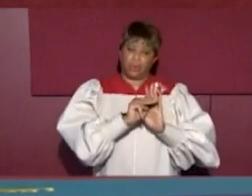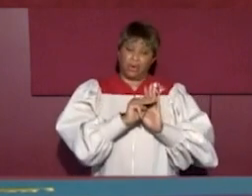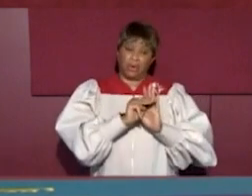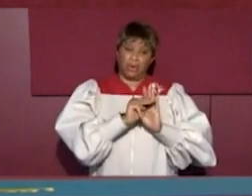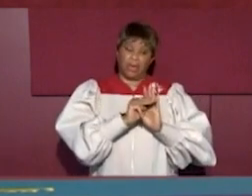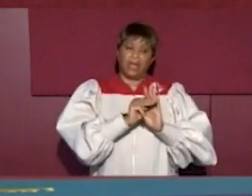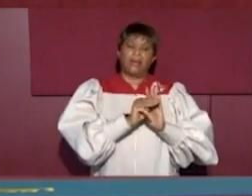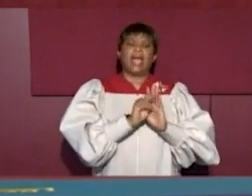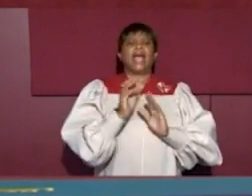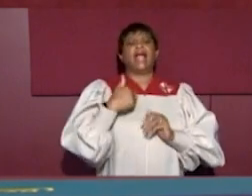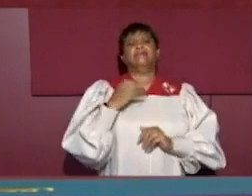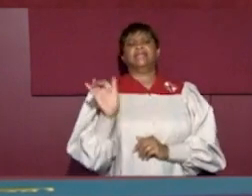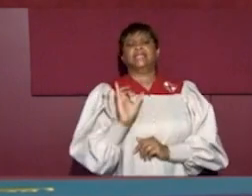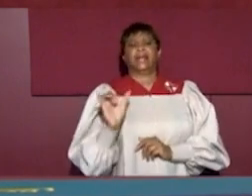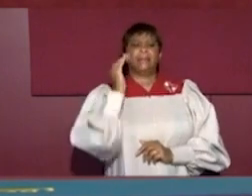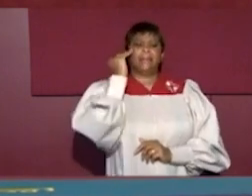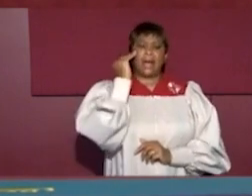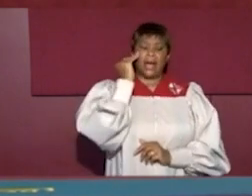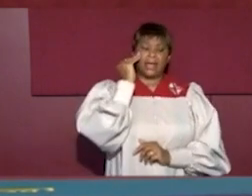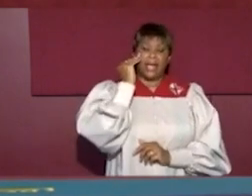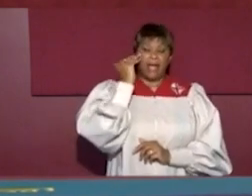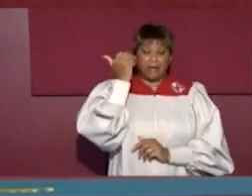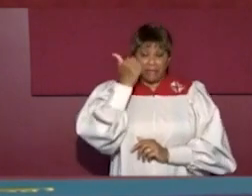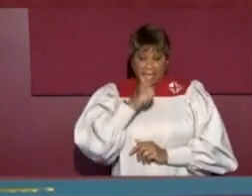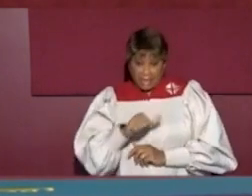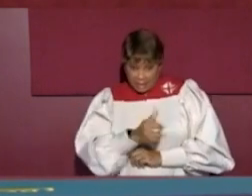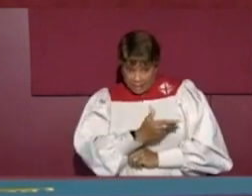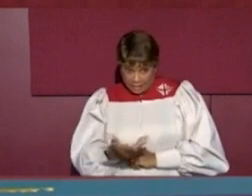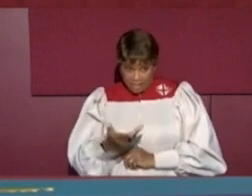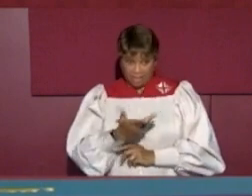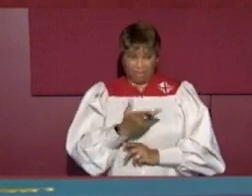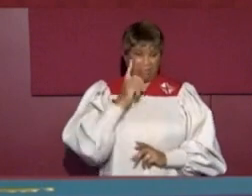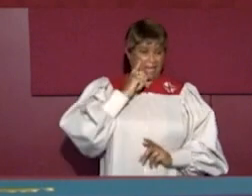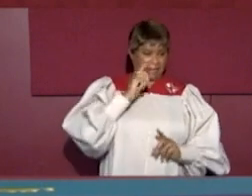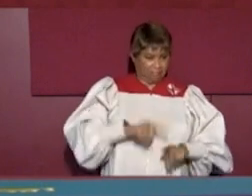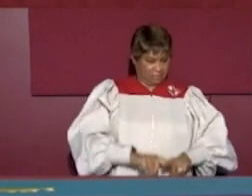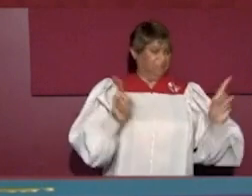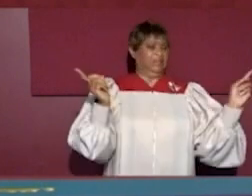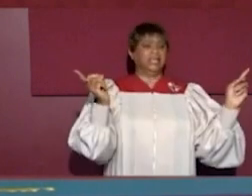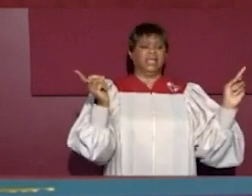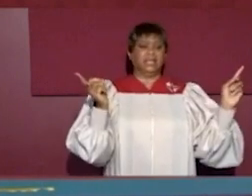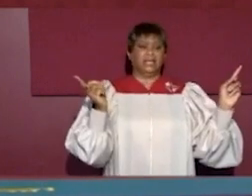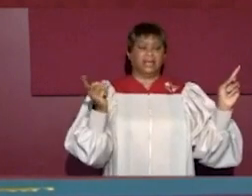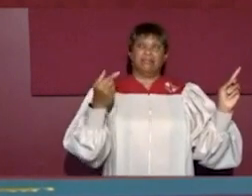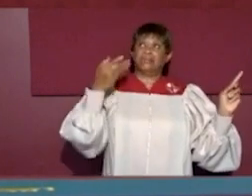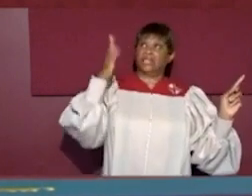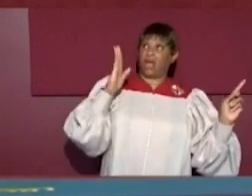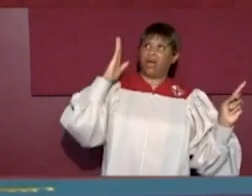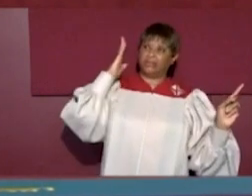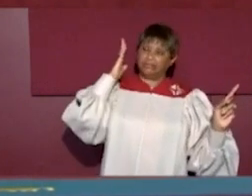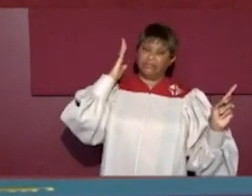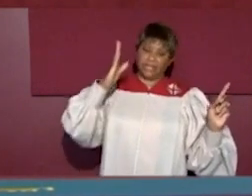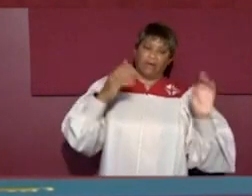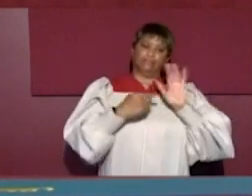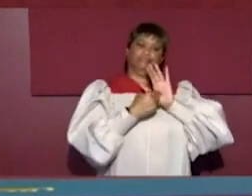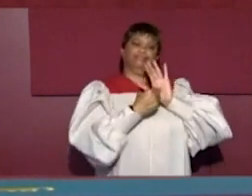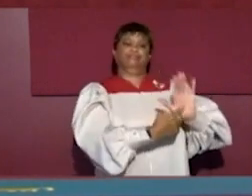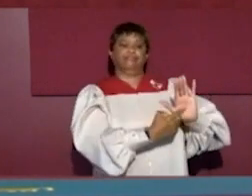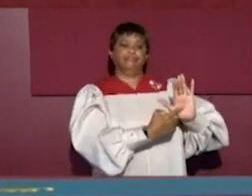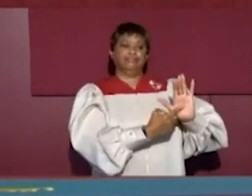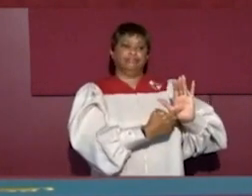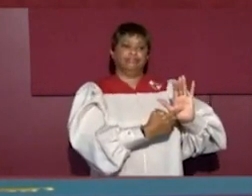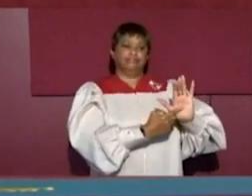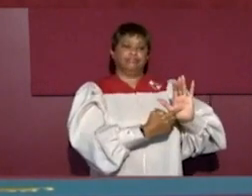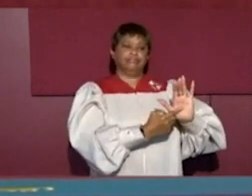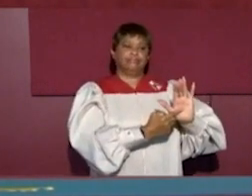"be thus minded, and if in anything you be otherwise minded, God shall reveal